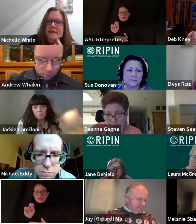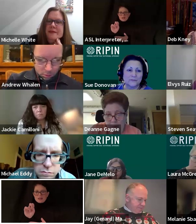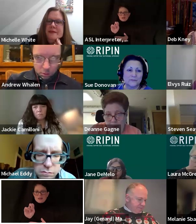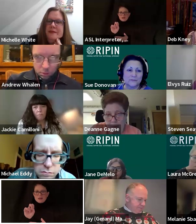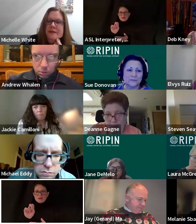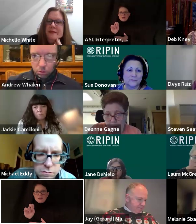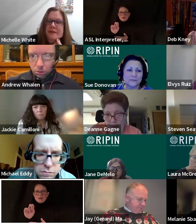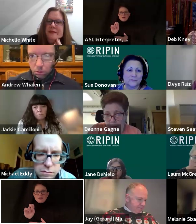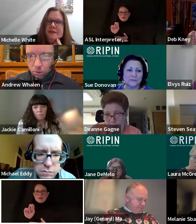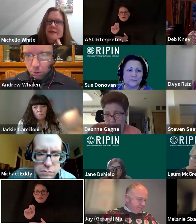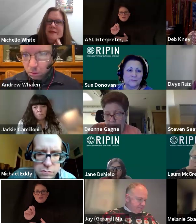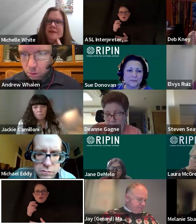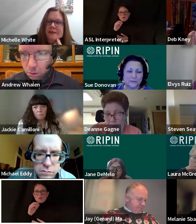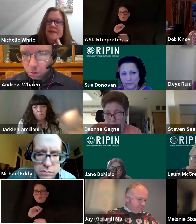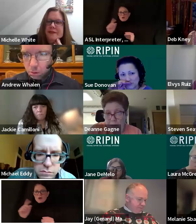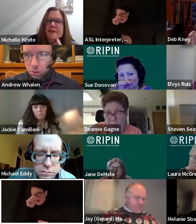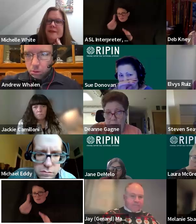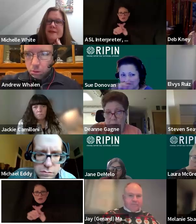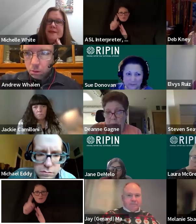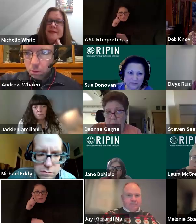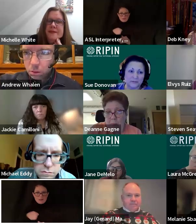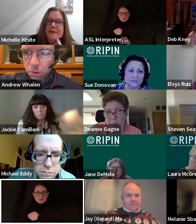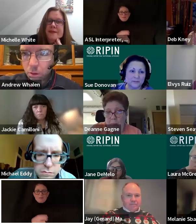that comes to my mind.